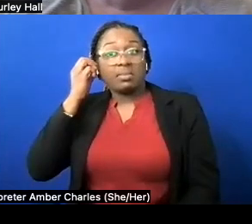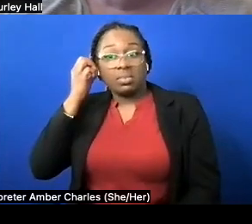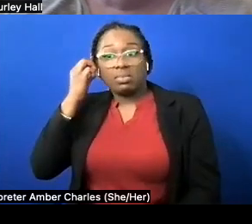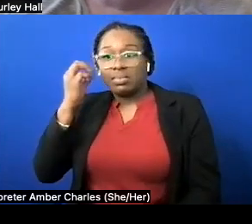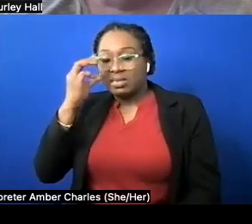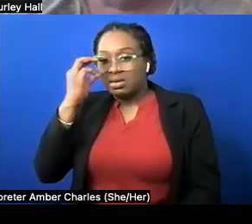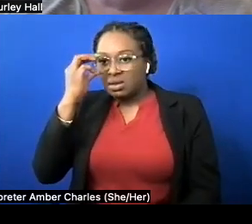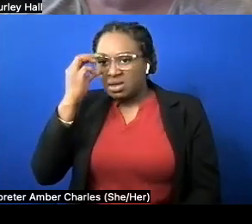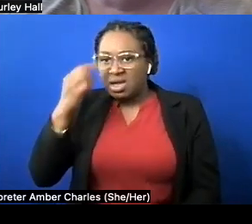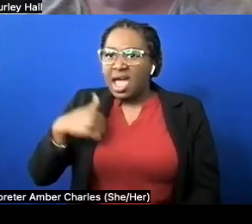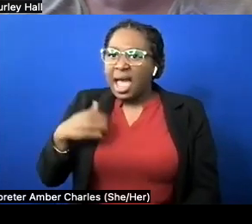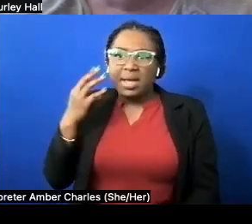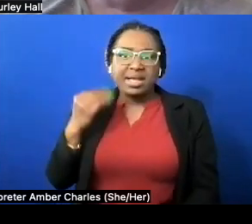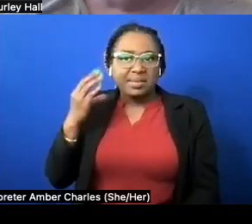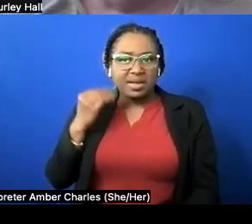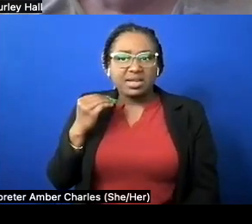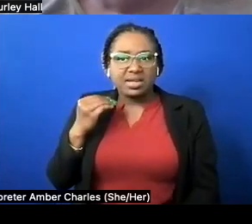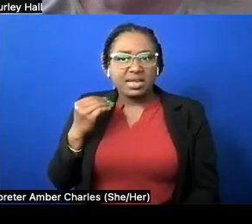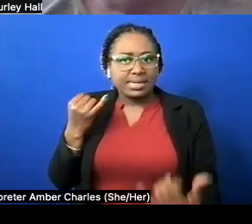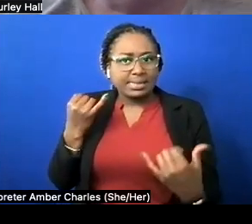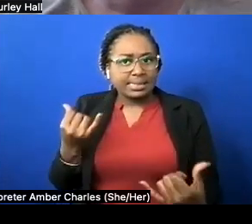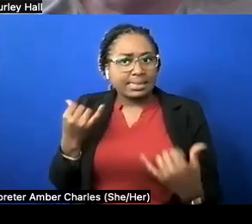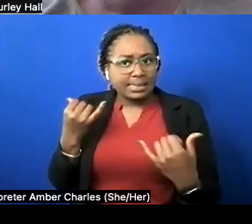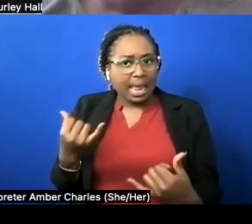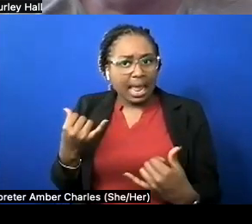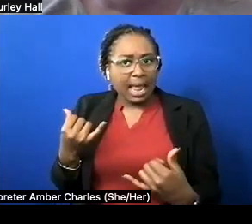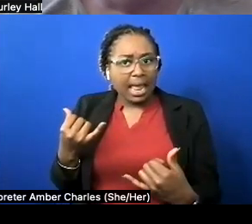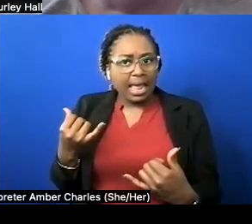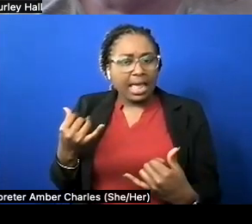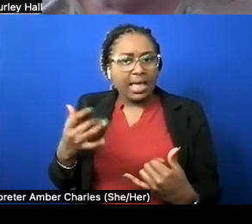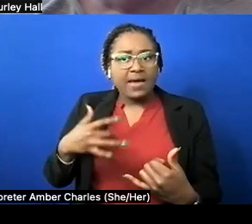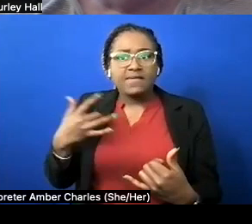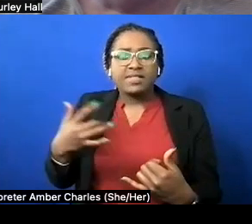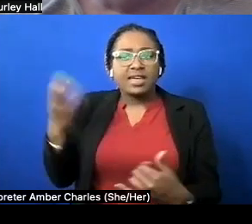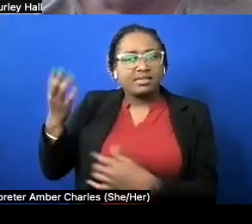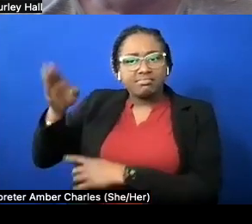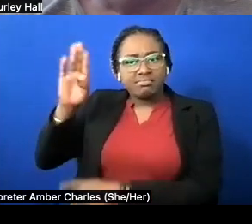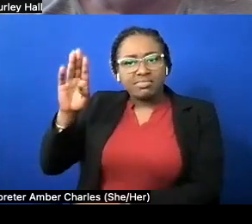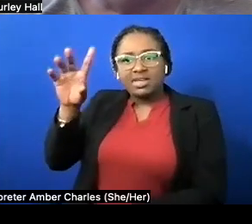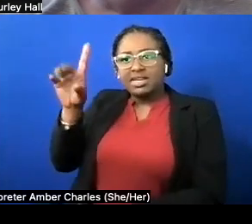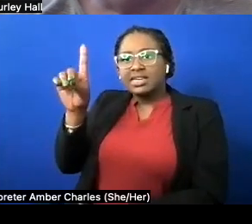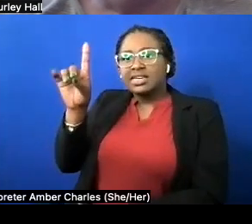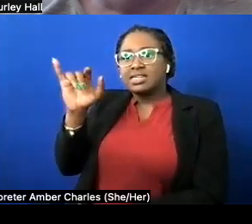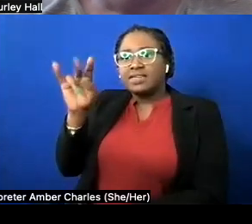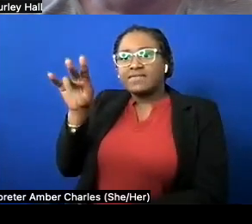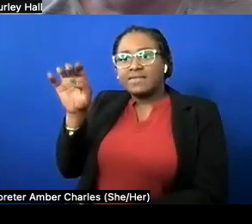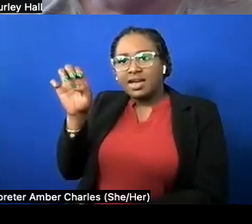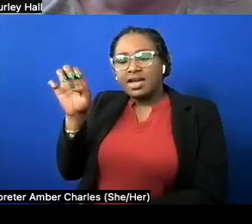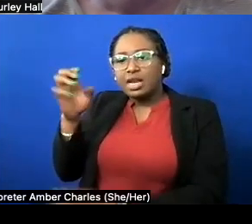2020-2021, I'm experiencing it today as like divine provision, right? As this sort of